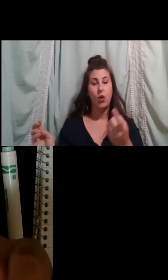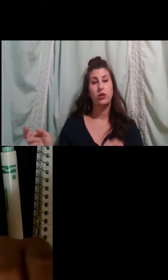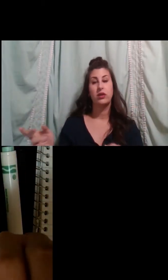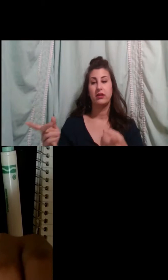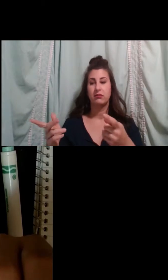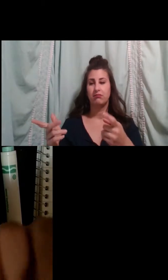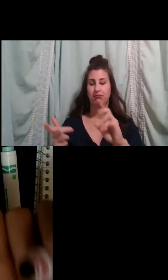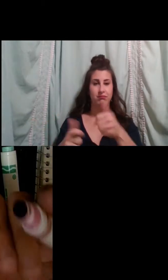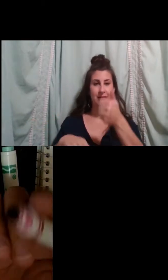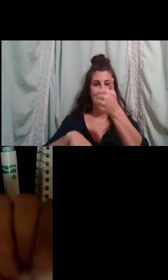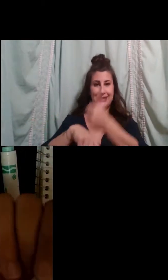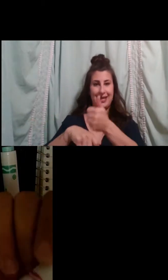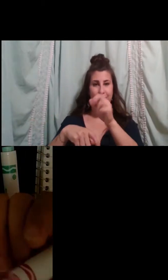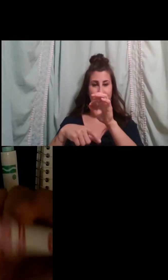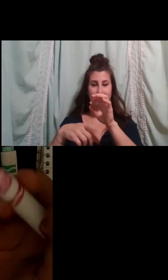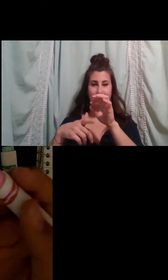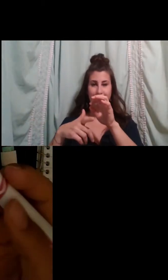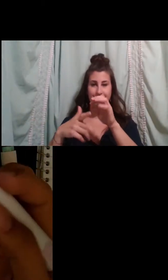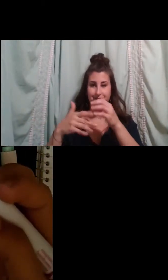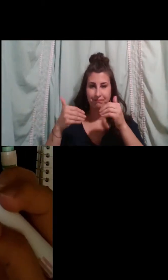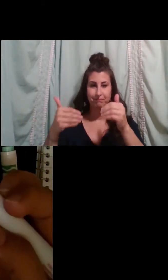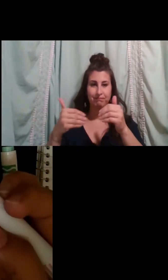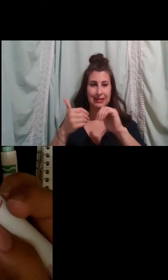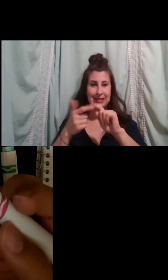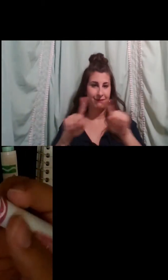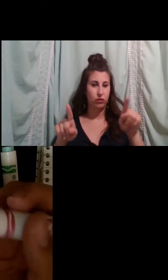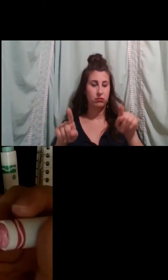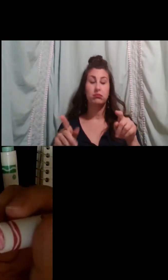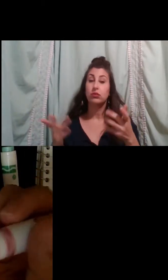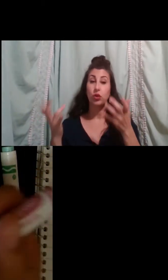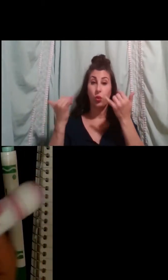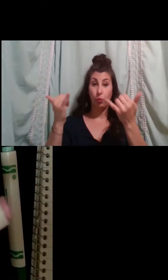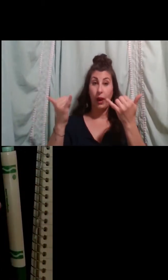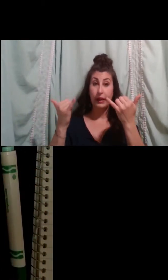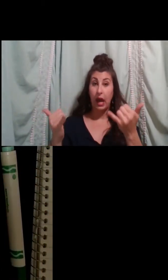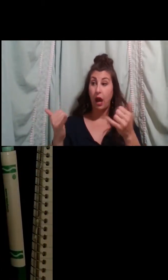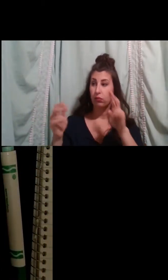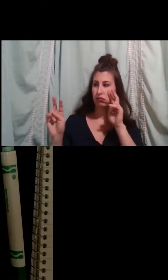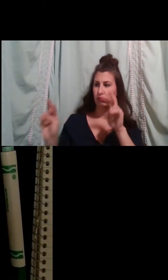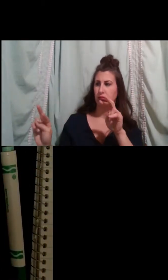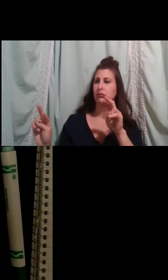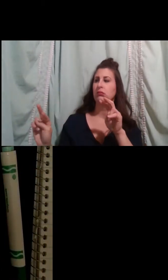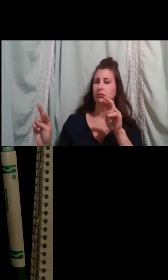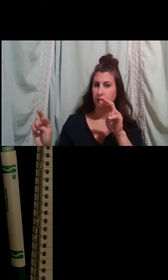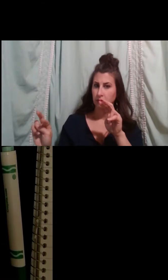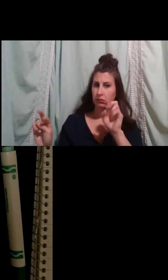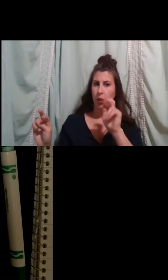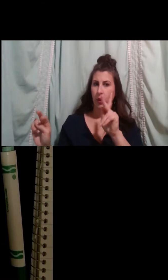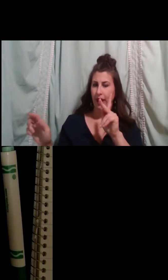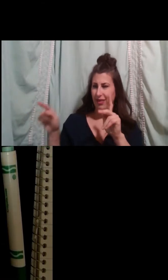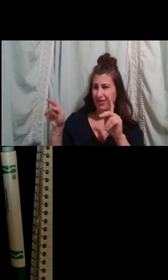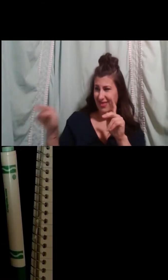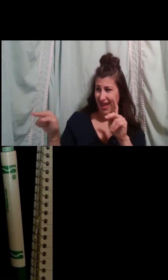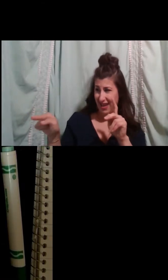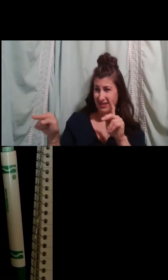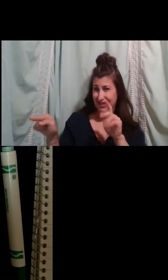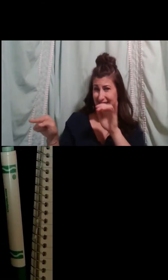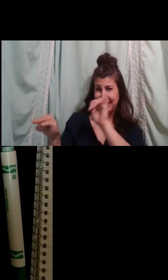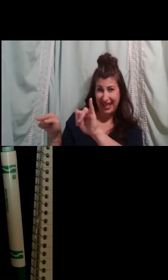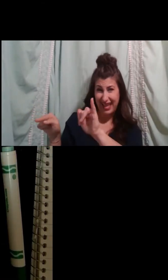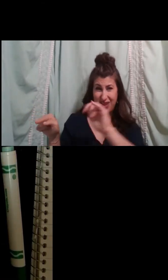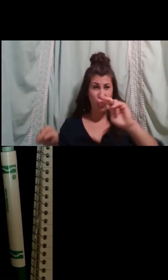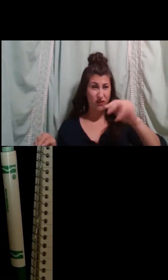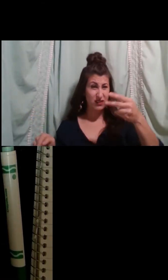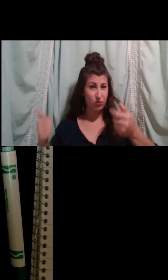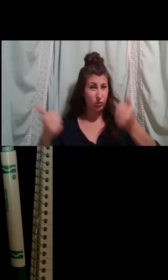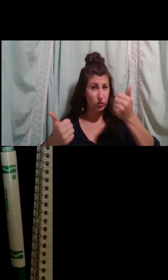the format of it. Okay. So at this point I can say, okay, well, is this one going to stay or